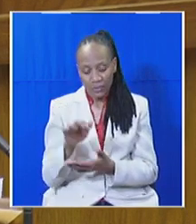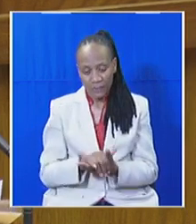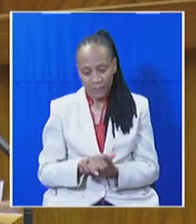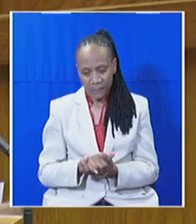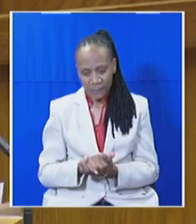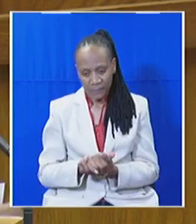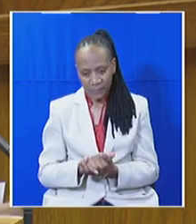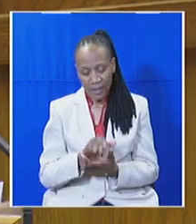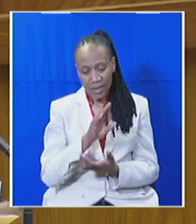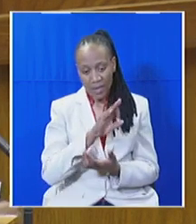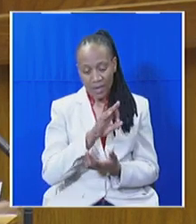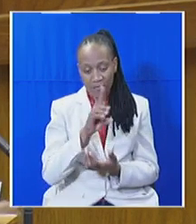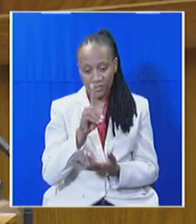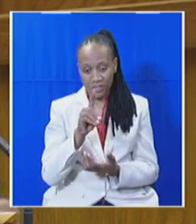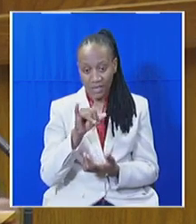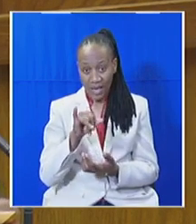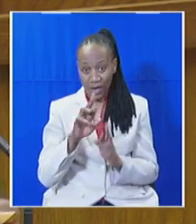The FDI's report